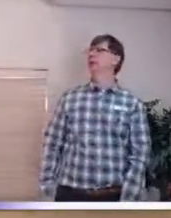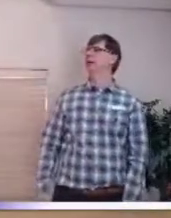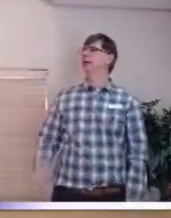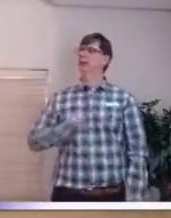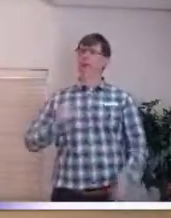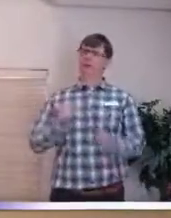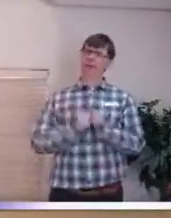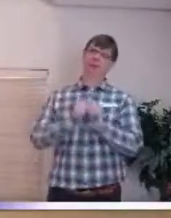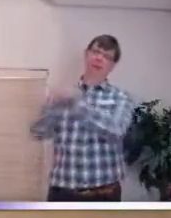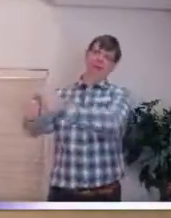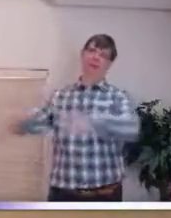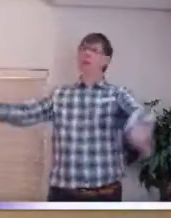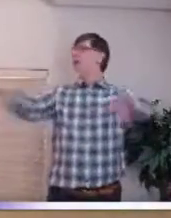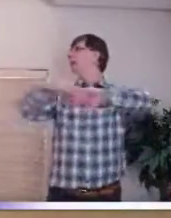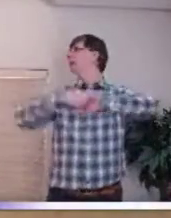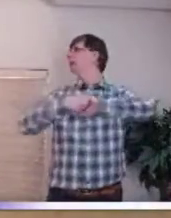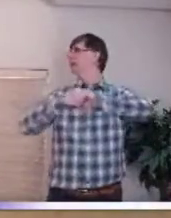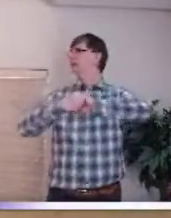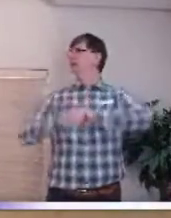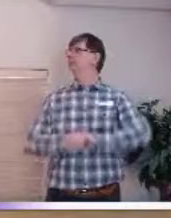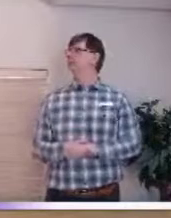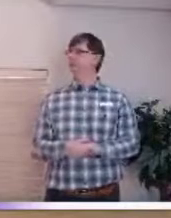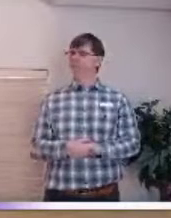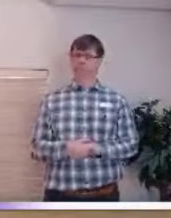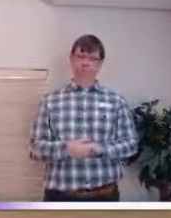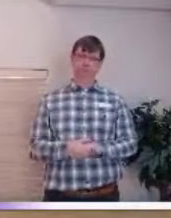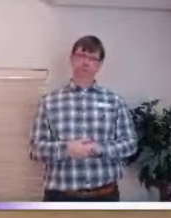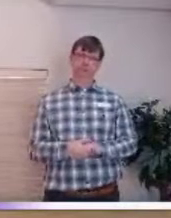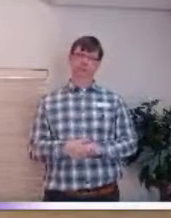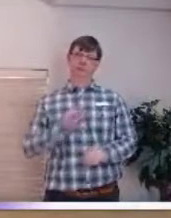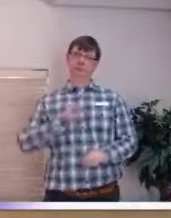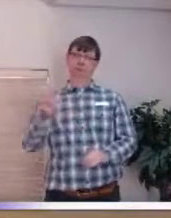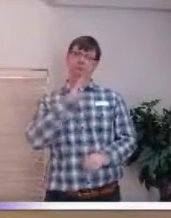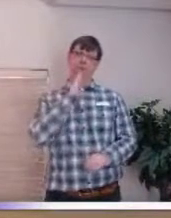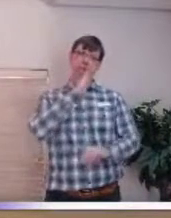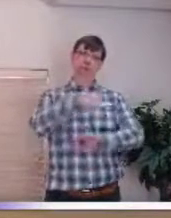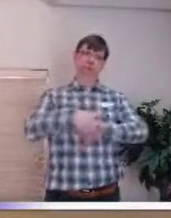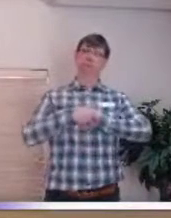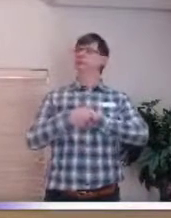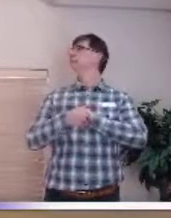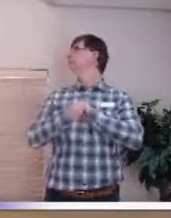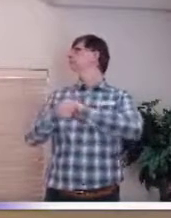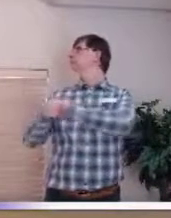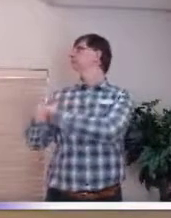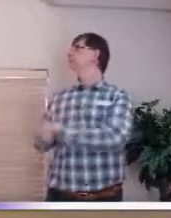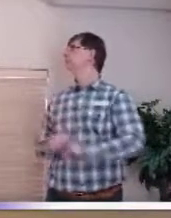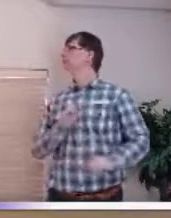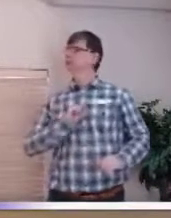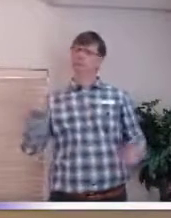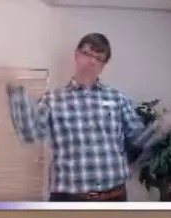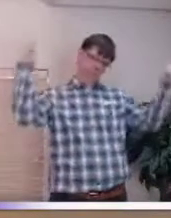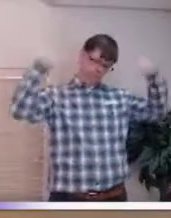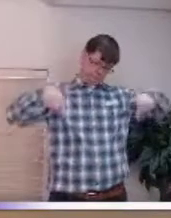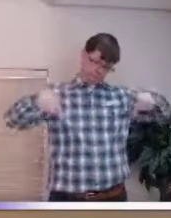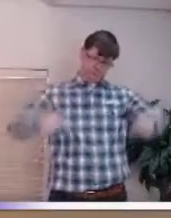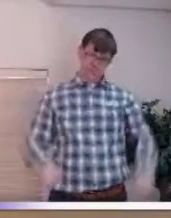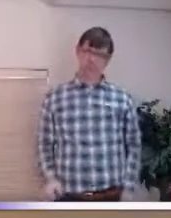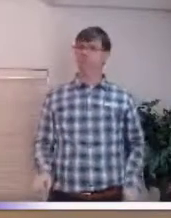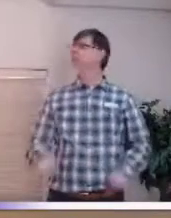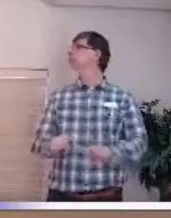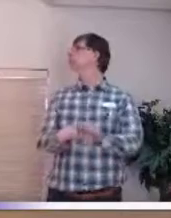Letting go of attachment. Maybe I need to let go of my attachment on my iPad here.